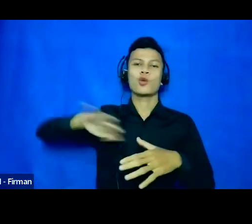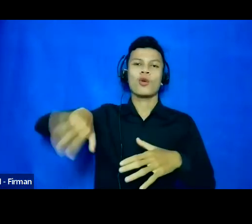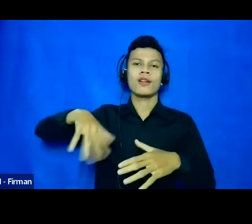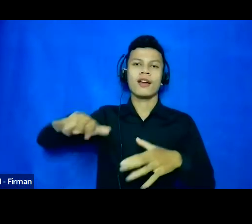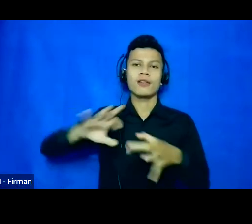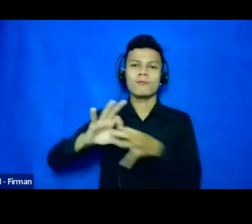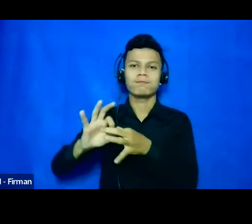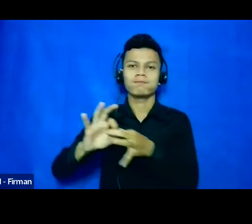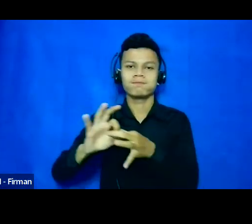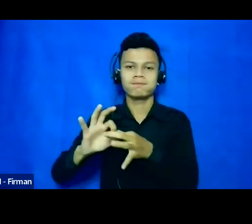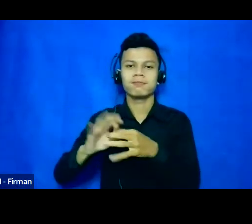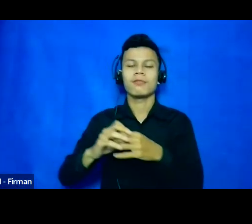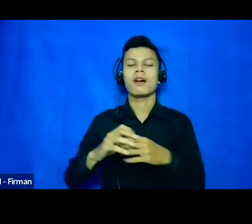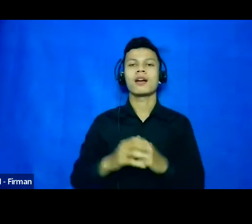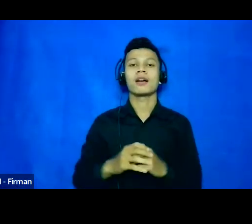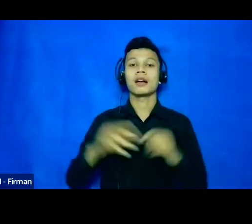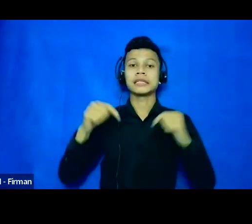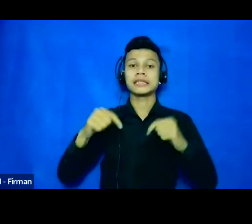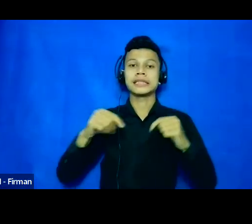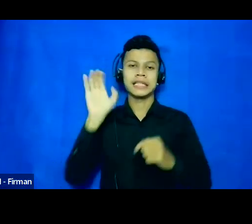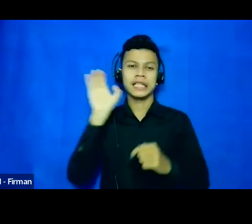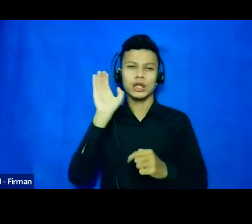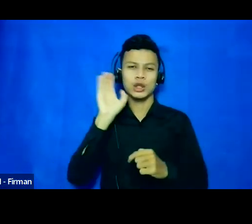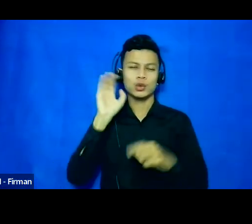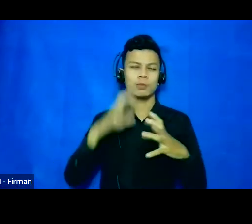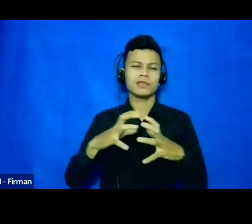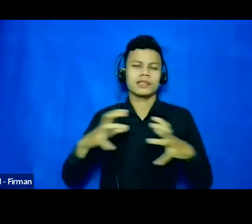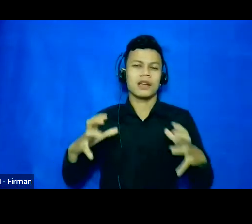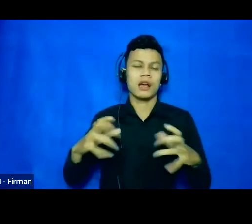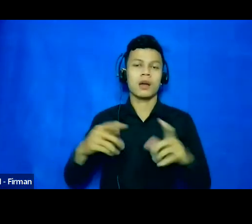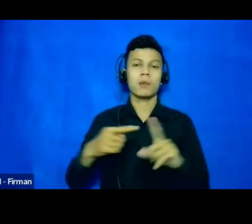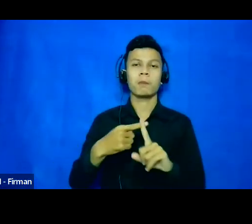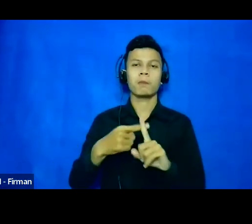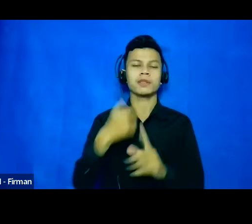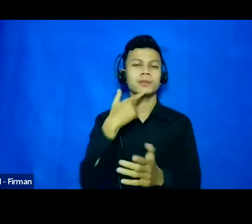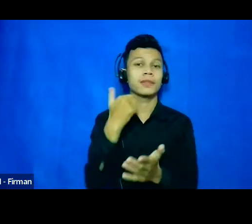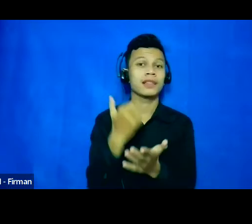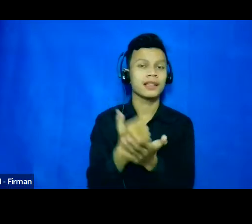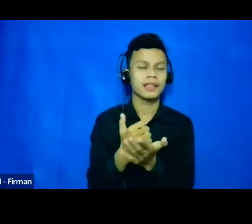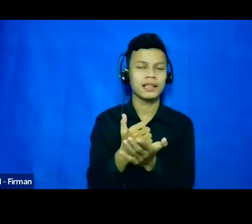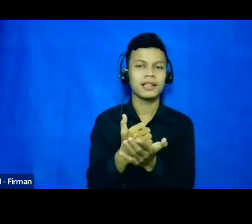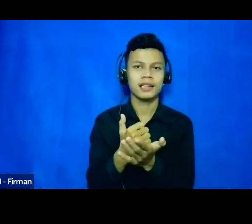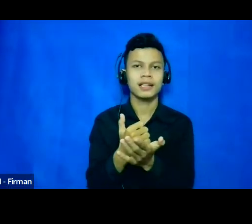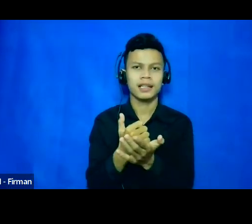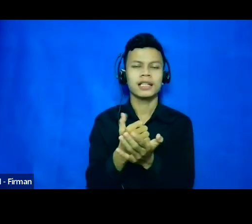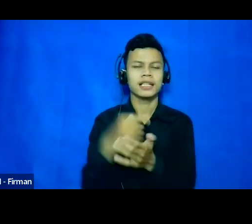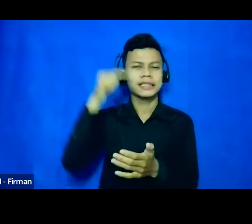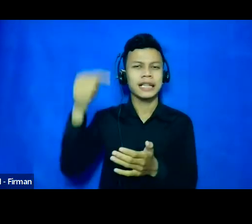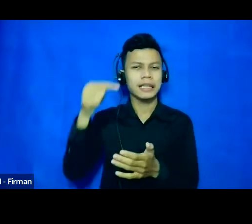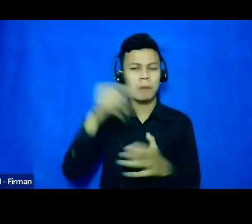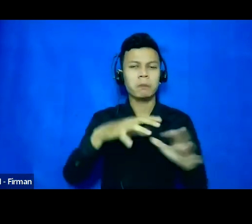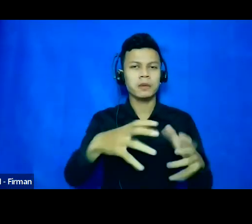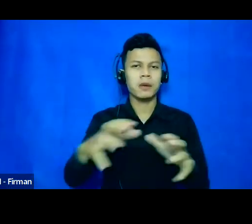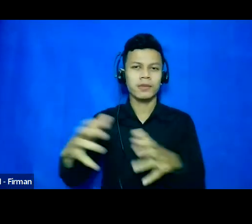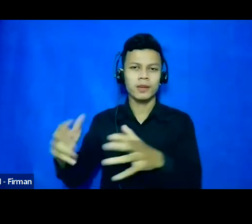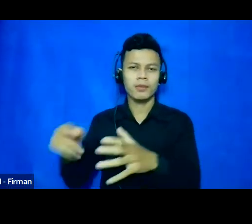big issues and very important in each issues. So